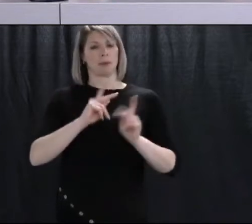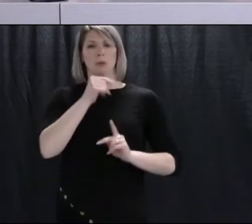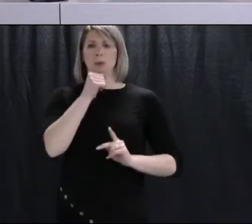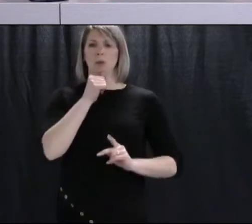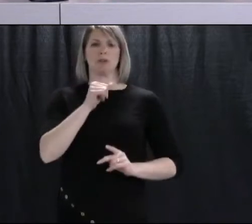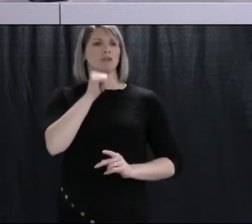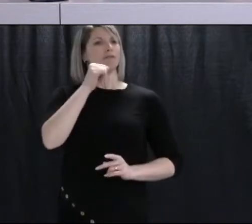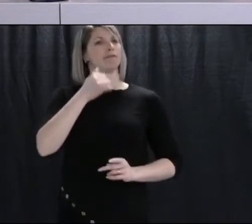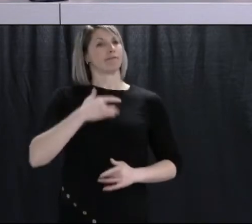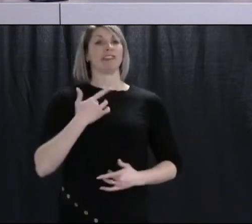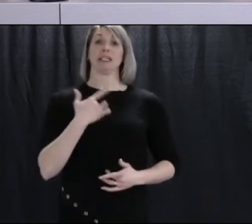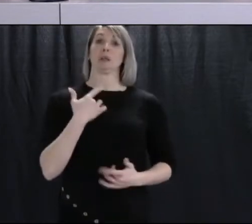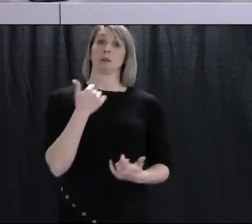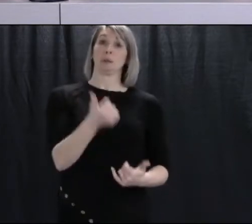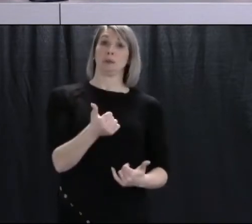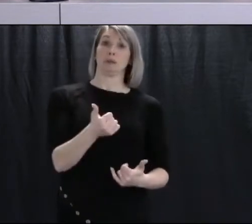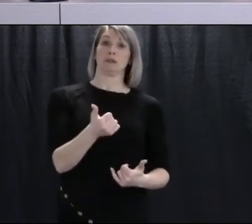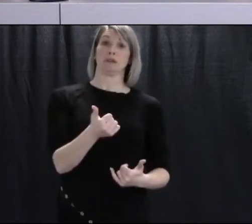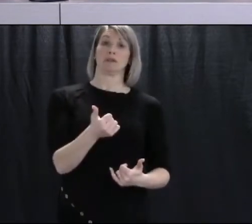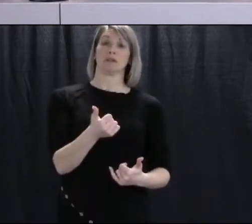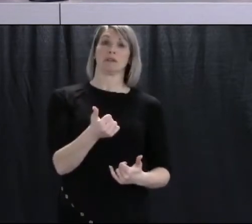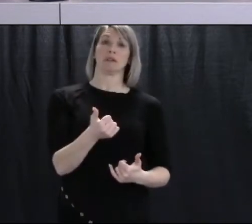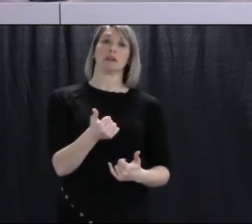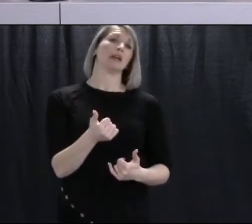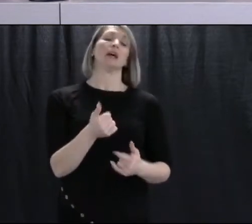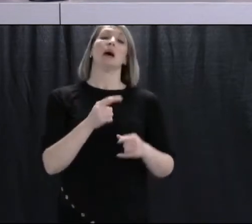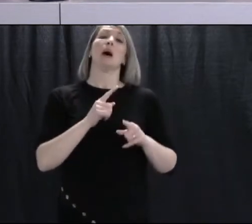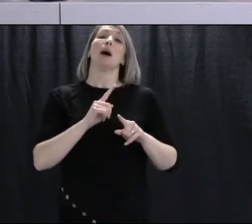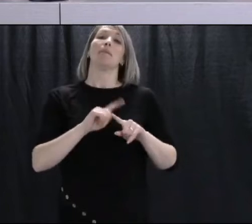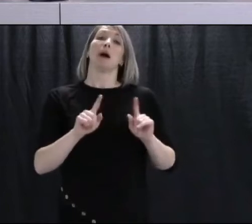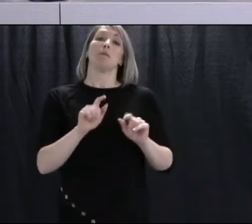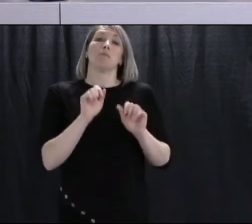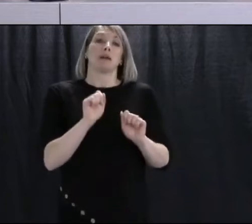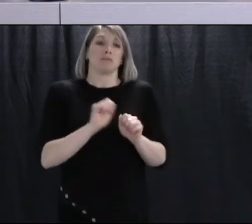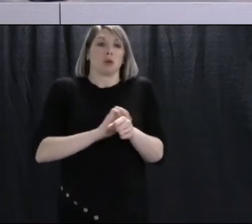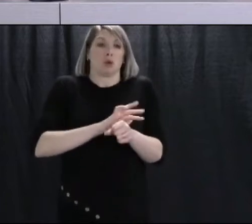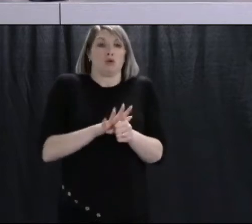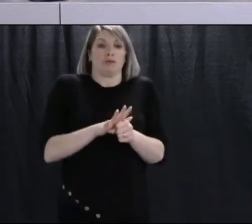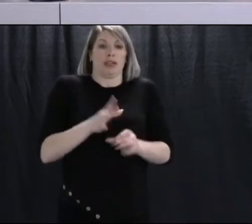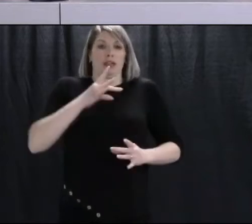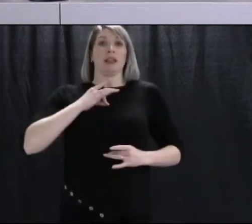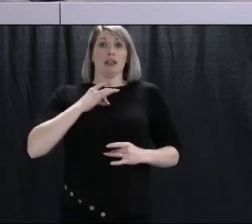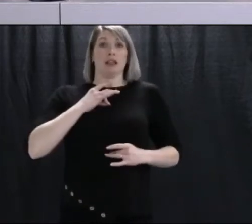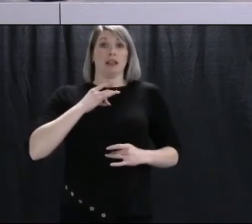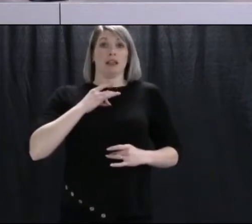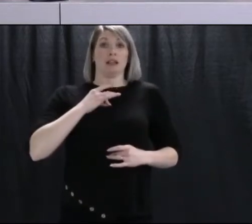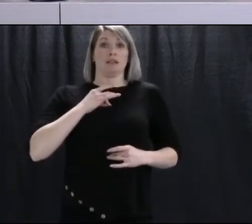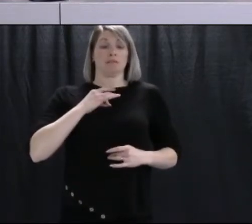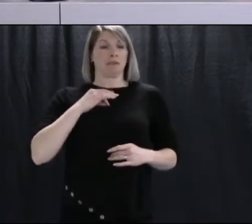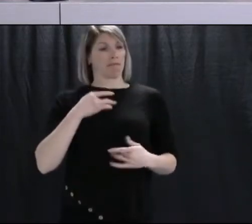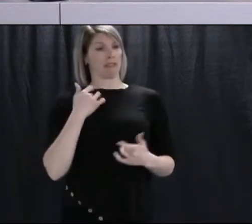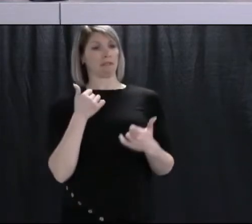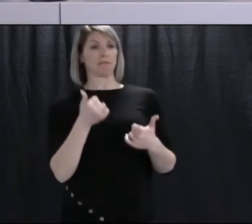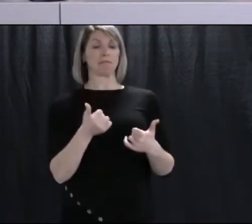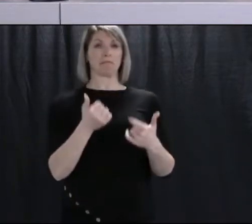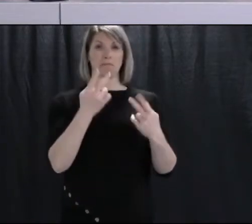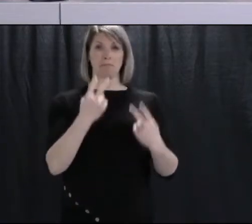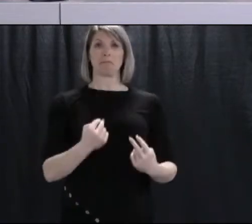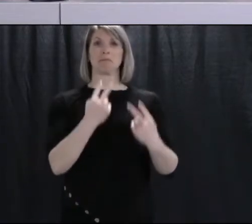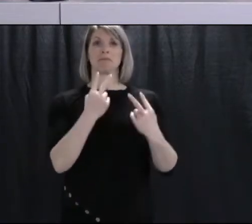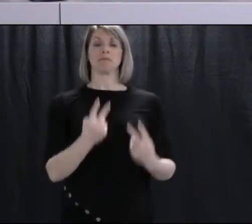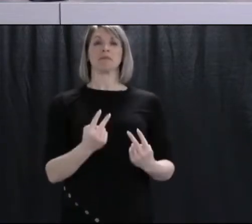for asymptomatic patients or people who carry this illness, my understanding is that as we've learned more about this virus,